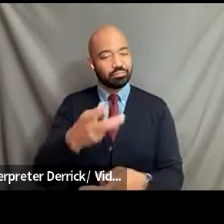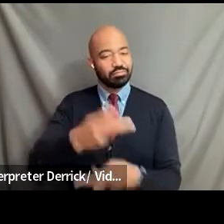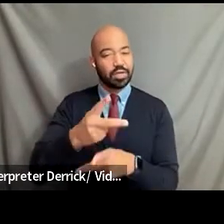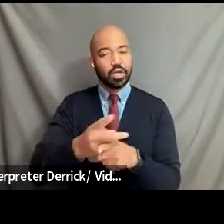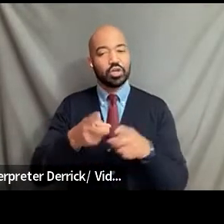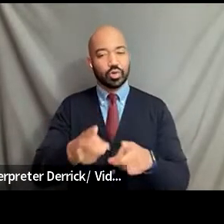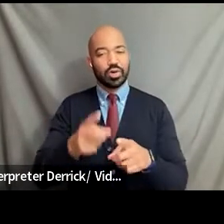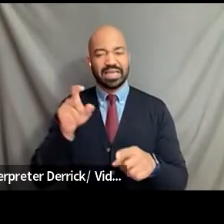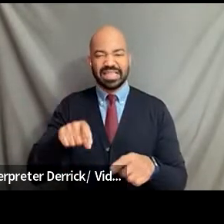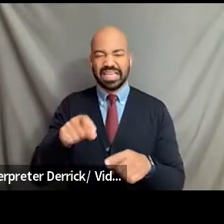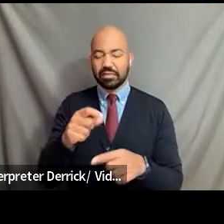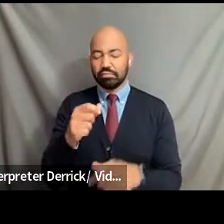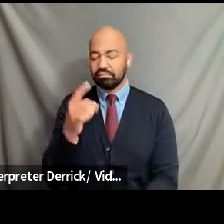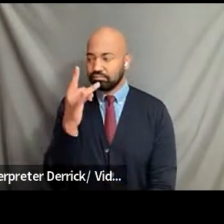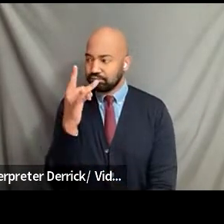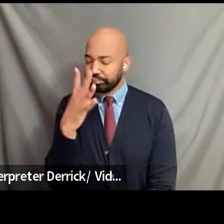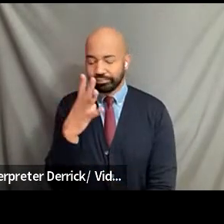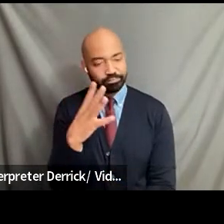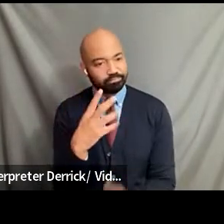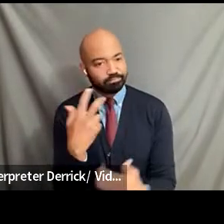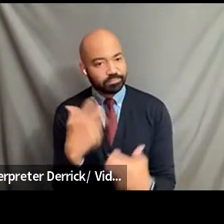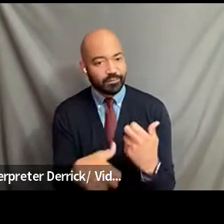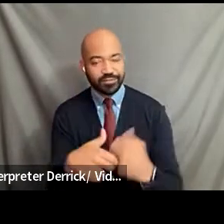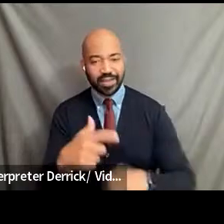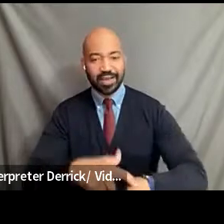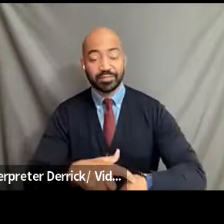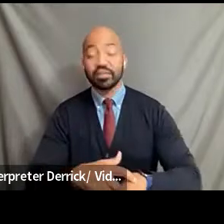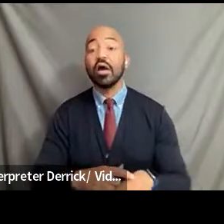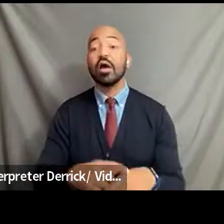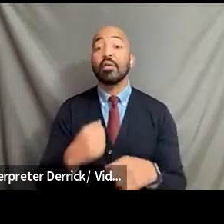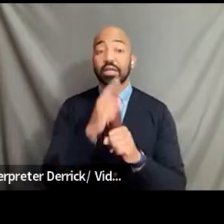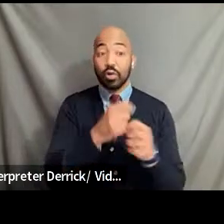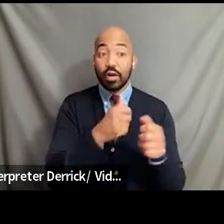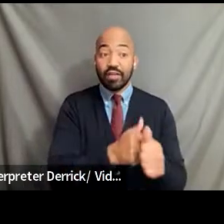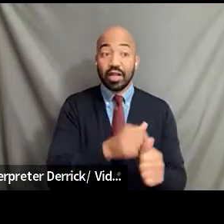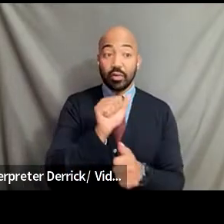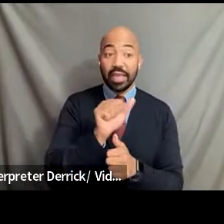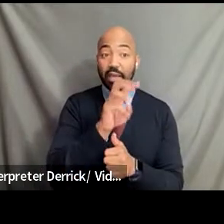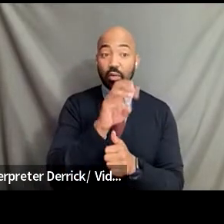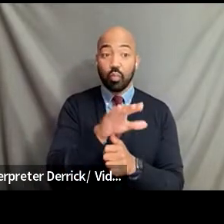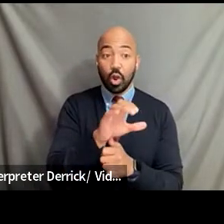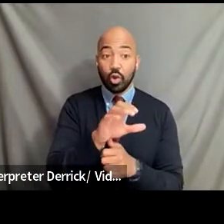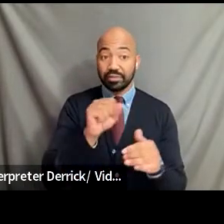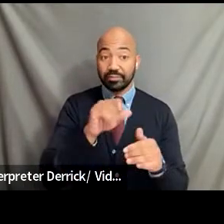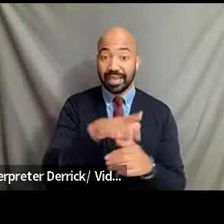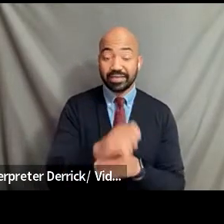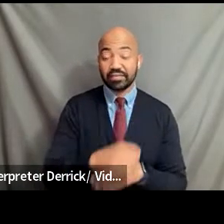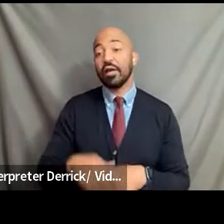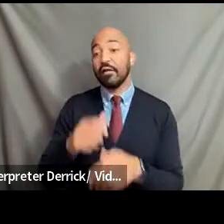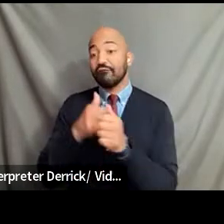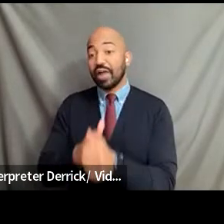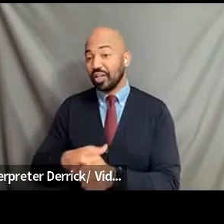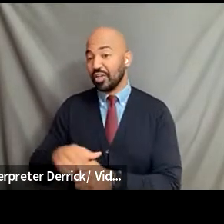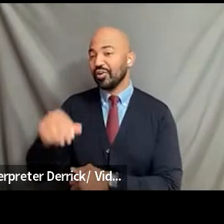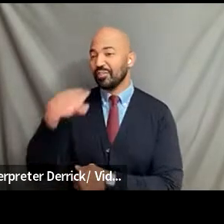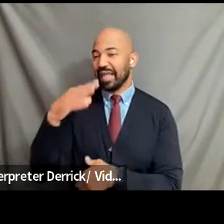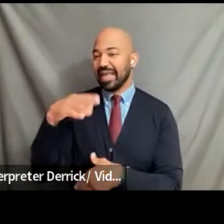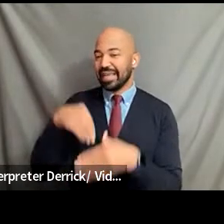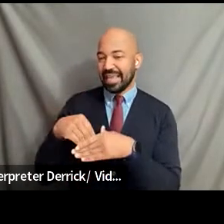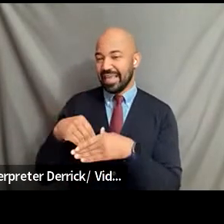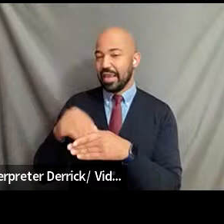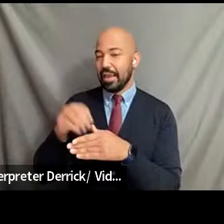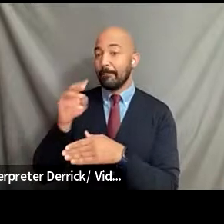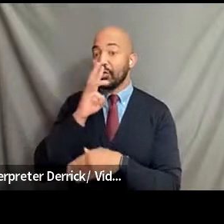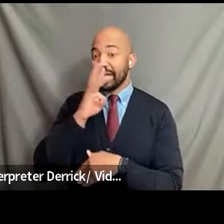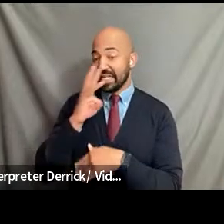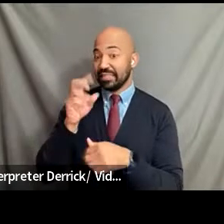times. So yeah, make sure that you follow A WOC Space. Make sure you follow Black Marine Science. If you want to register for any of our events, we should